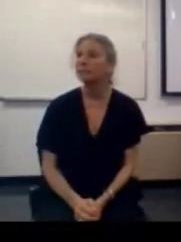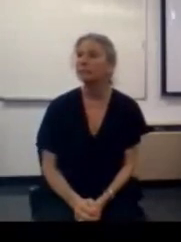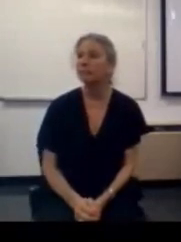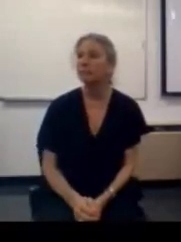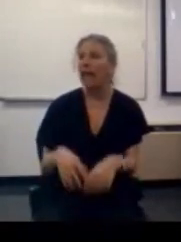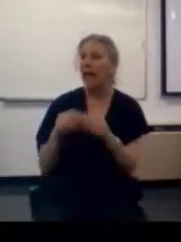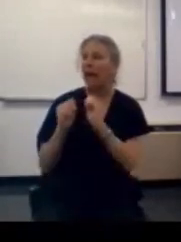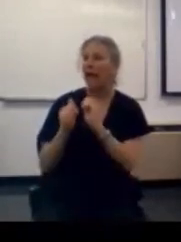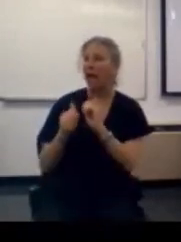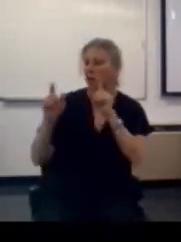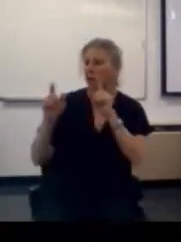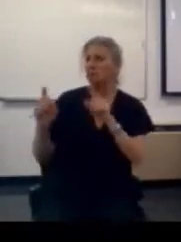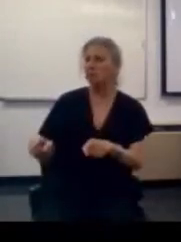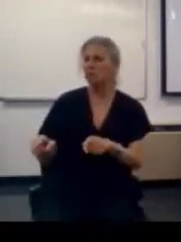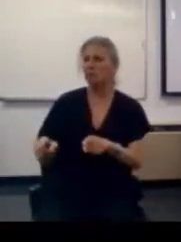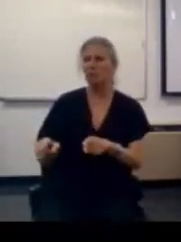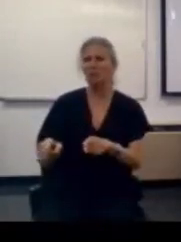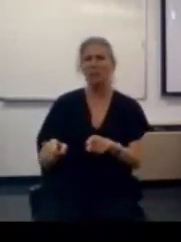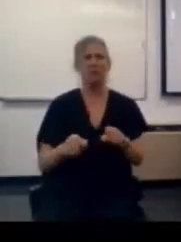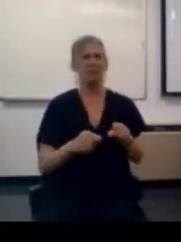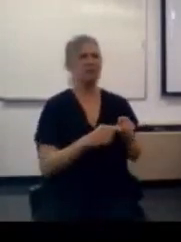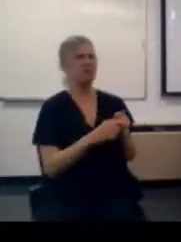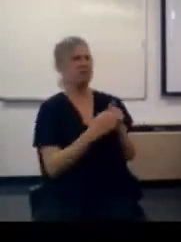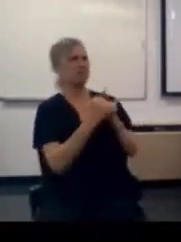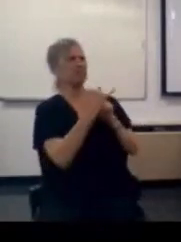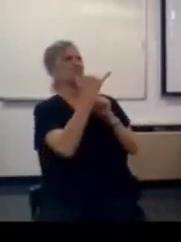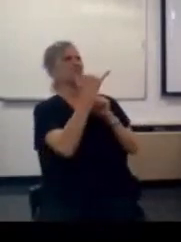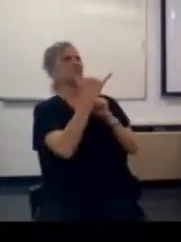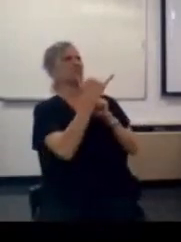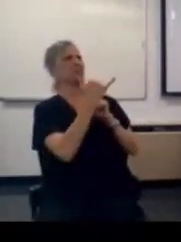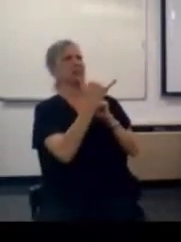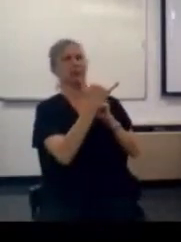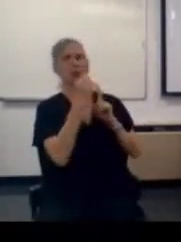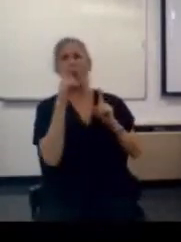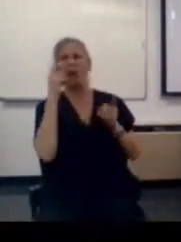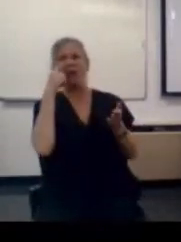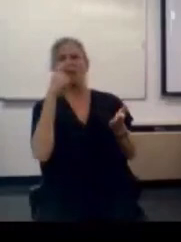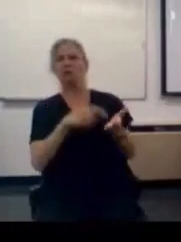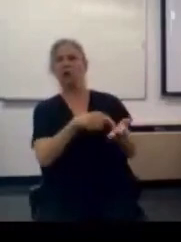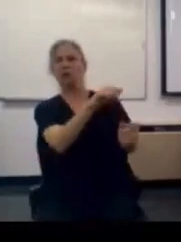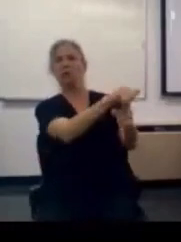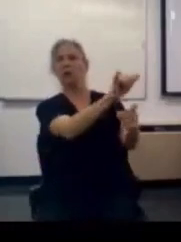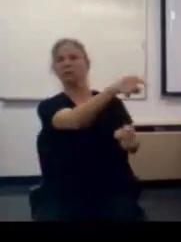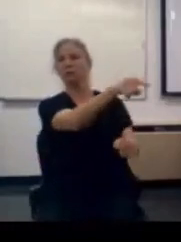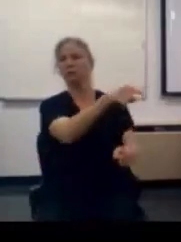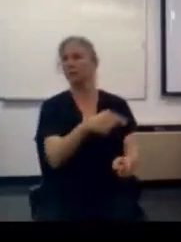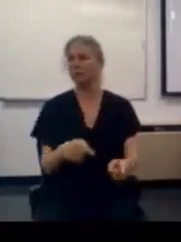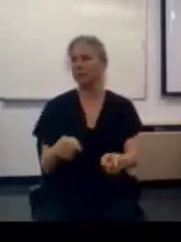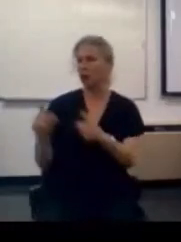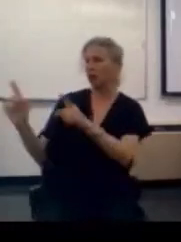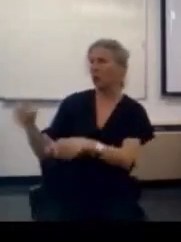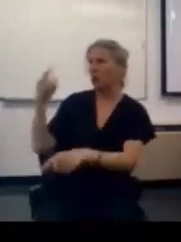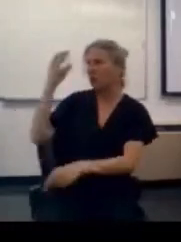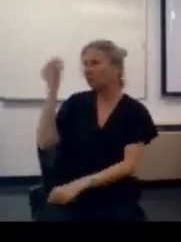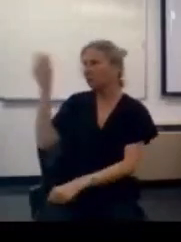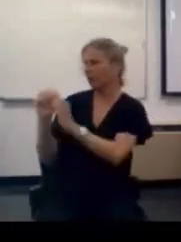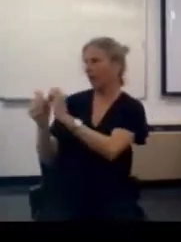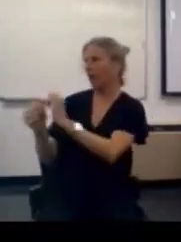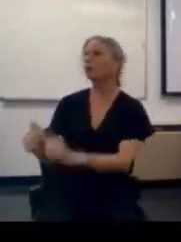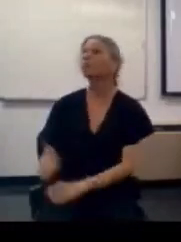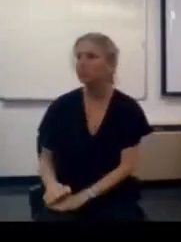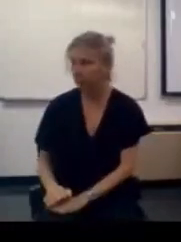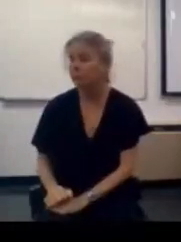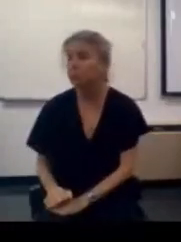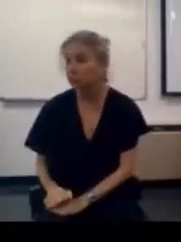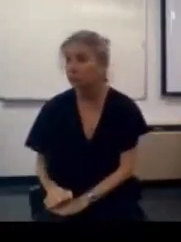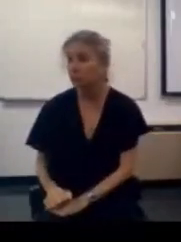Okay, Clarissa, how do you report microaggression types of issues, especially if not directed towards you? So we have an ally in the room that wants